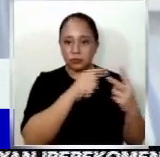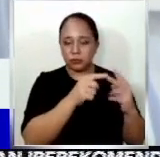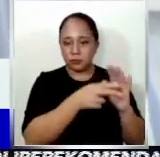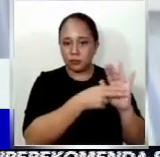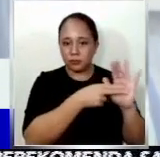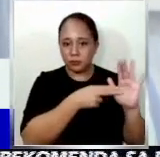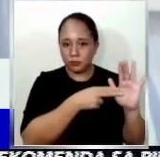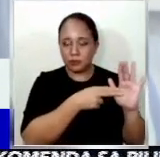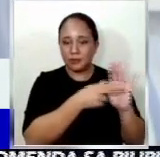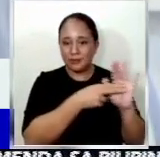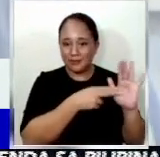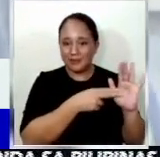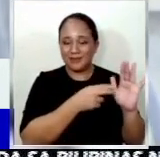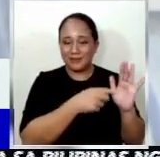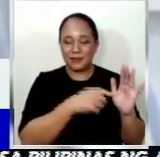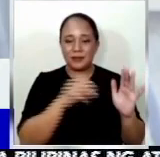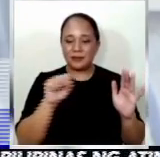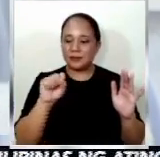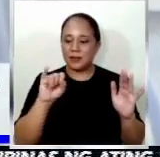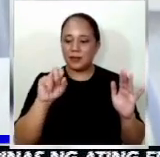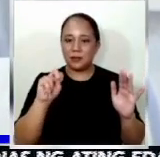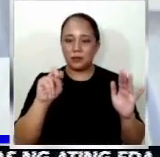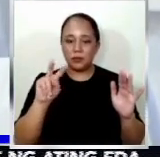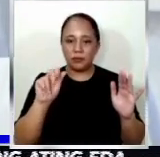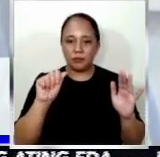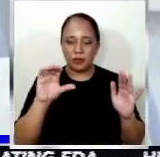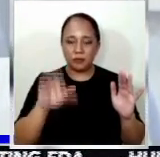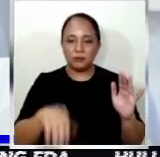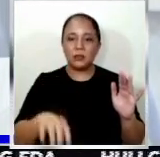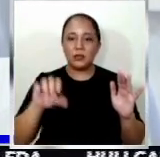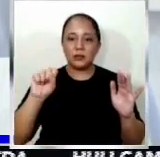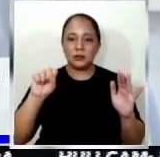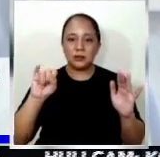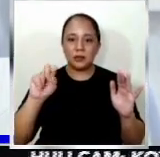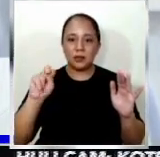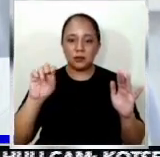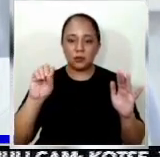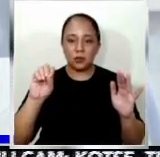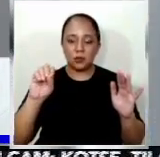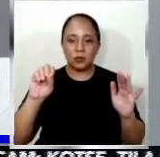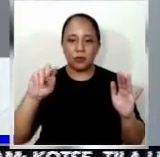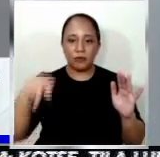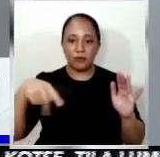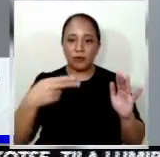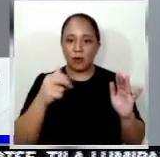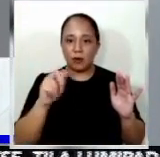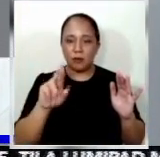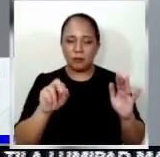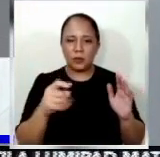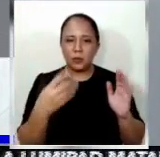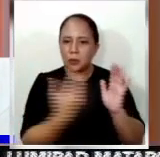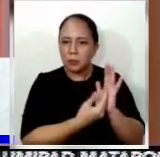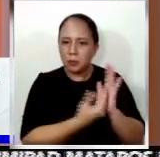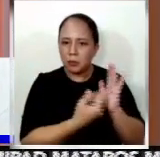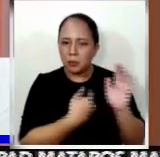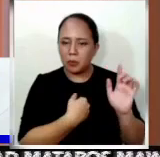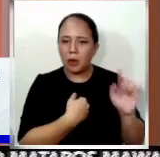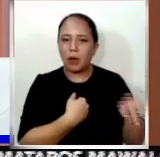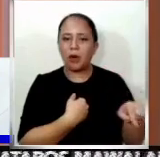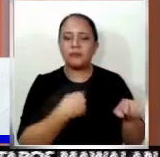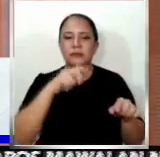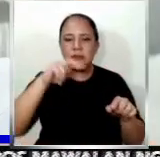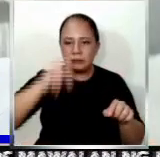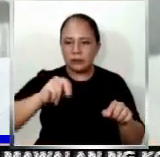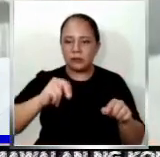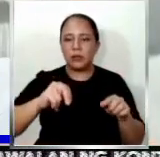and Sinopharm, all the evidence we have reviewed indicates that there is a need for an additional